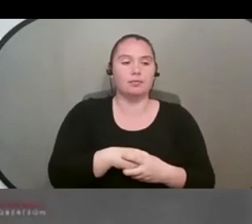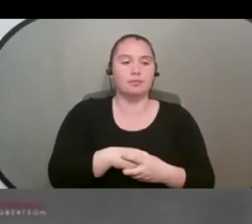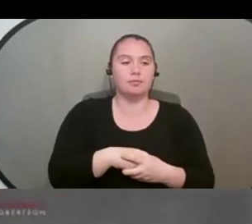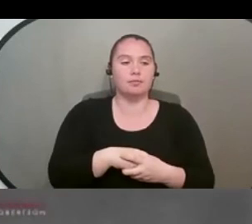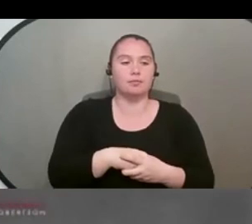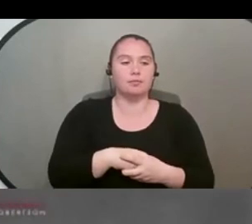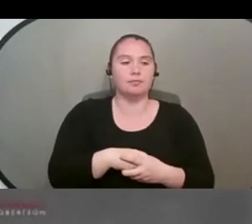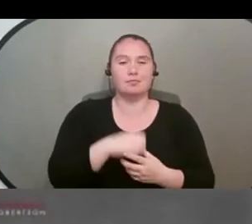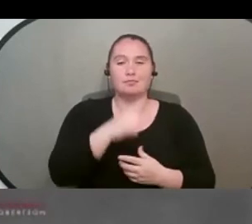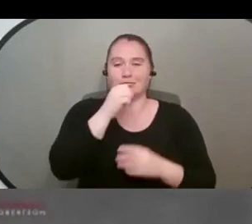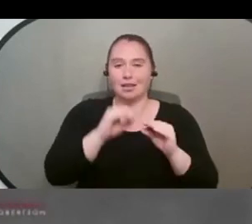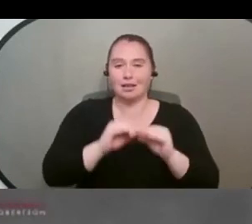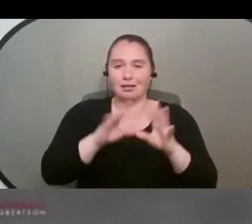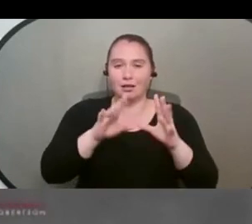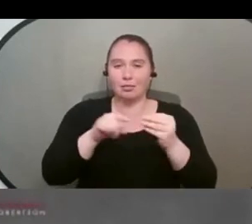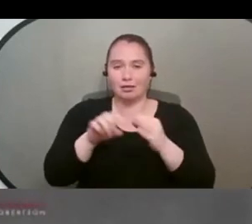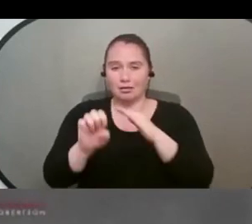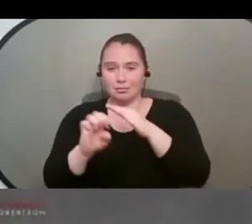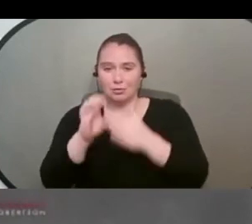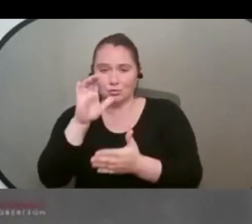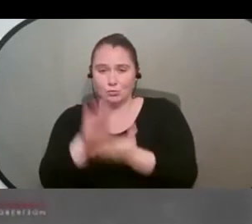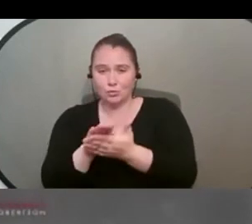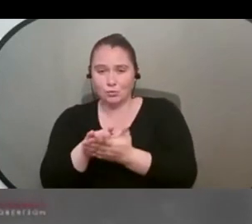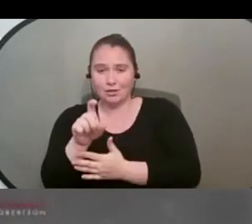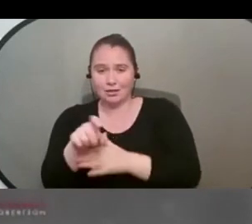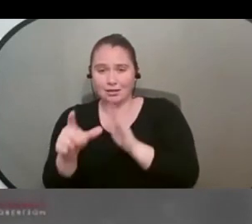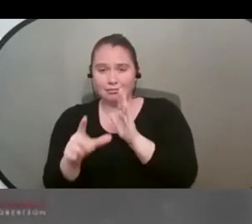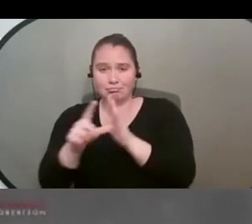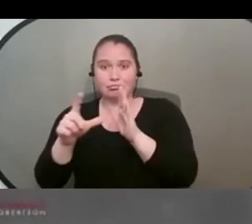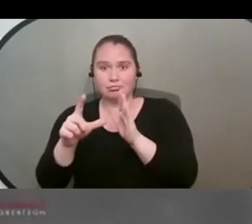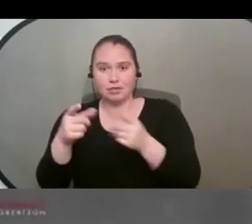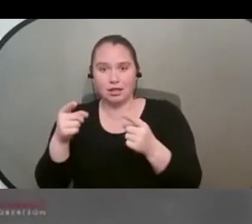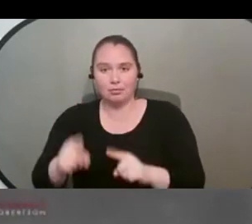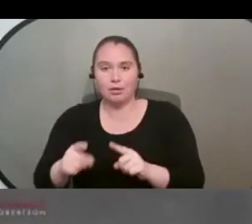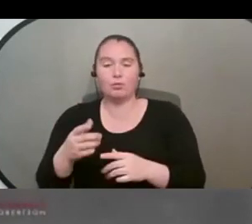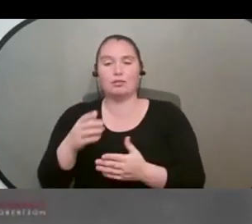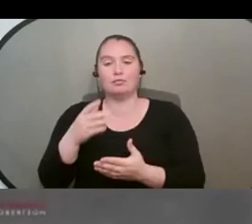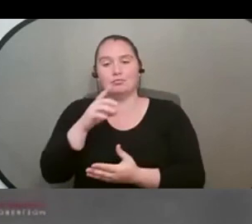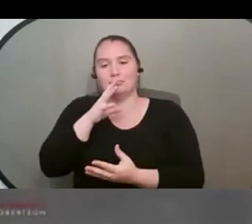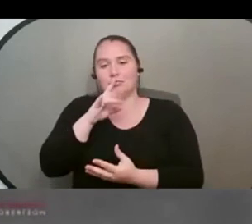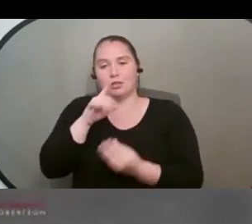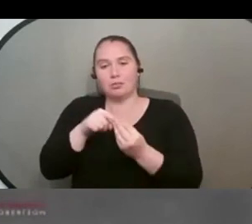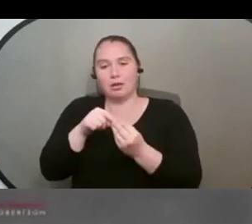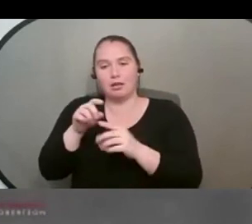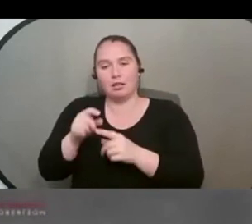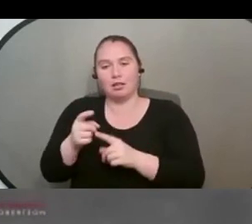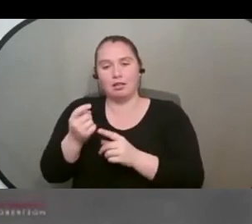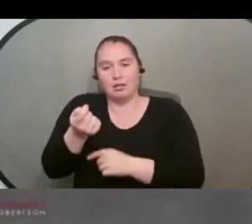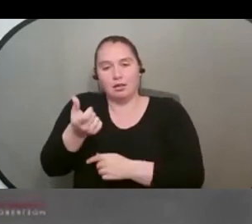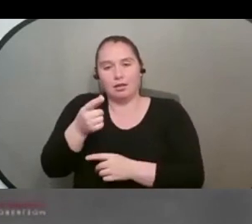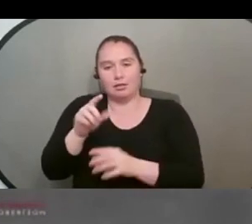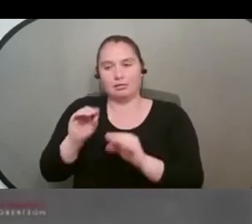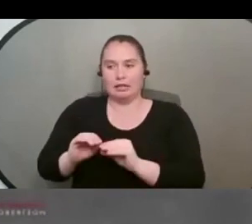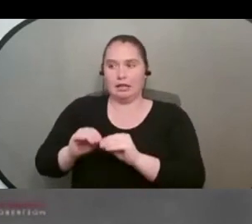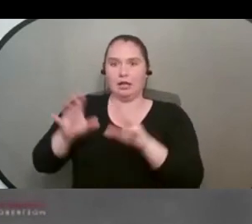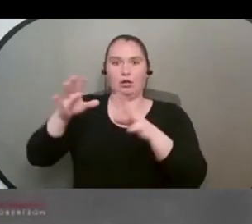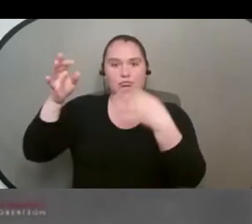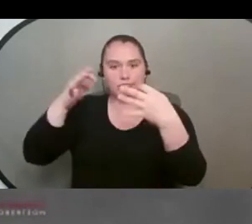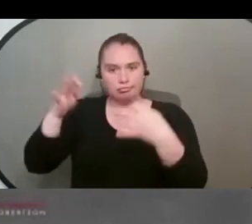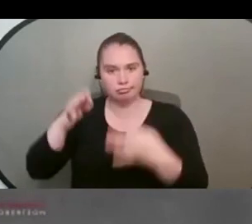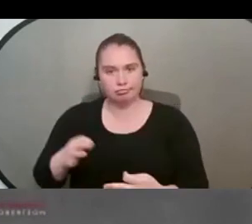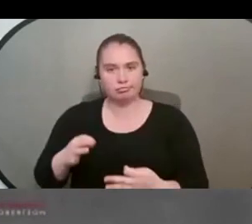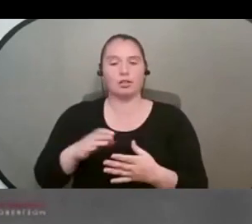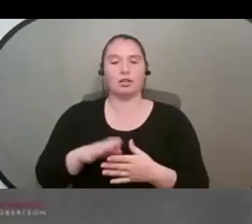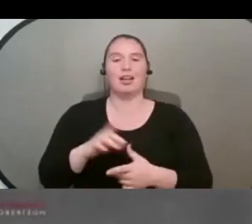or unsurety about the elementary schools. We talked a little bit about clarifying that. And then we segued over to sort of what's